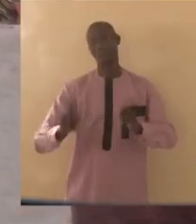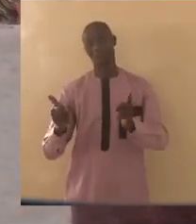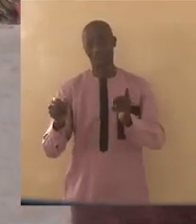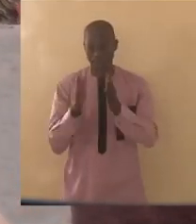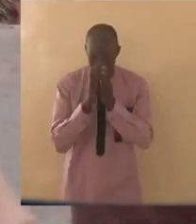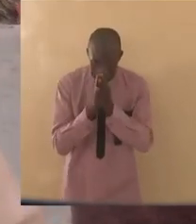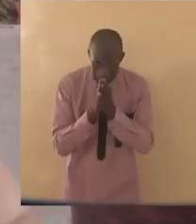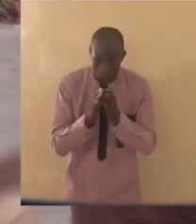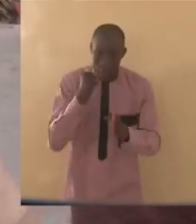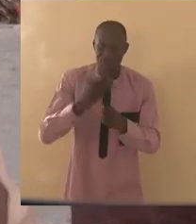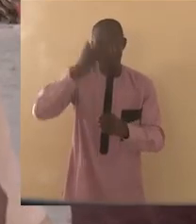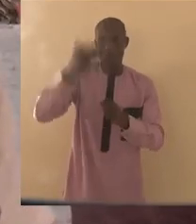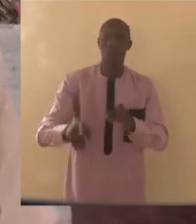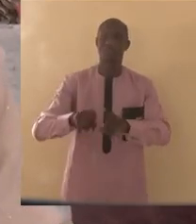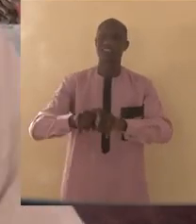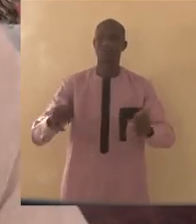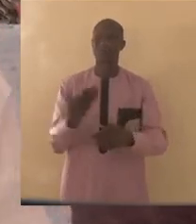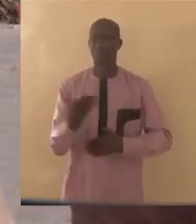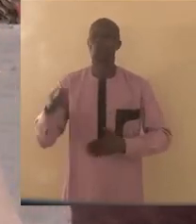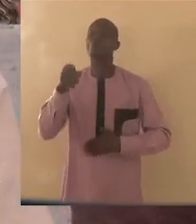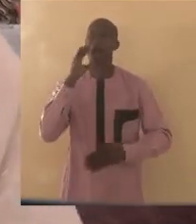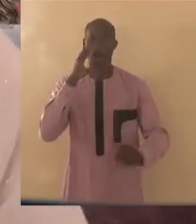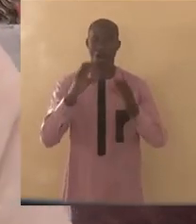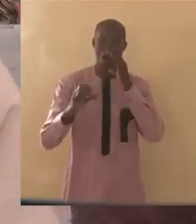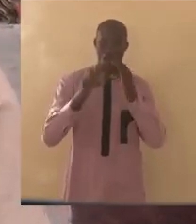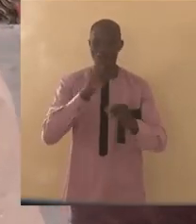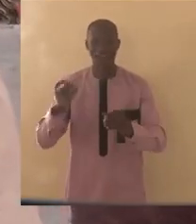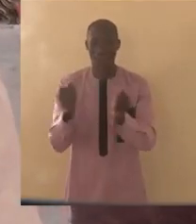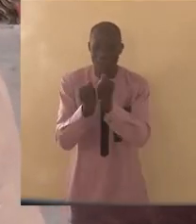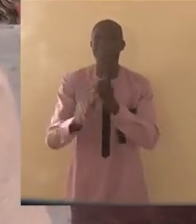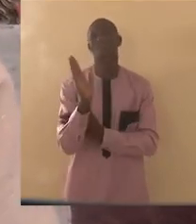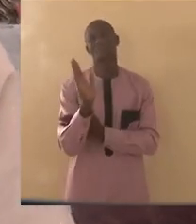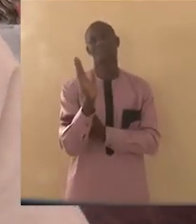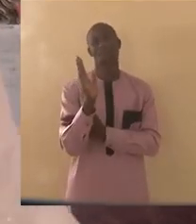But prayer is a completely different thing. Prayer, you are communicating with who? God.